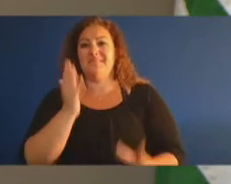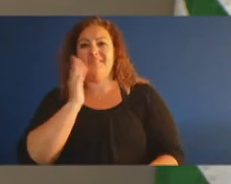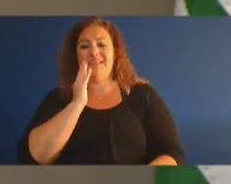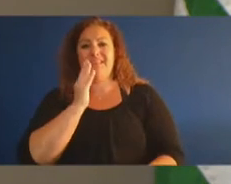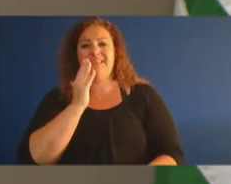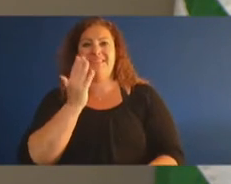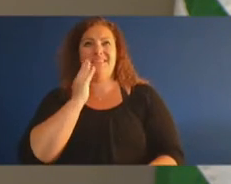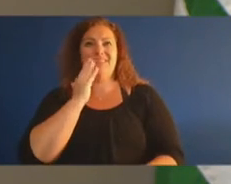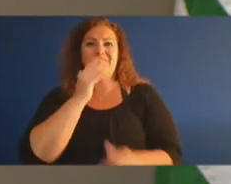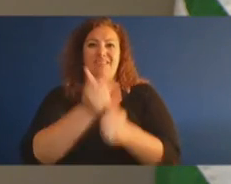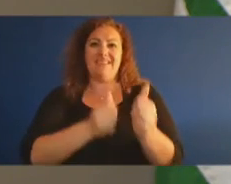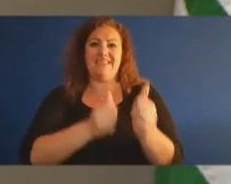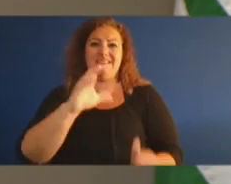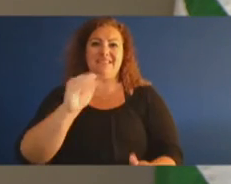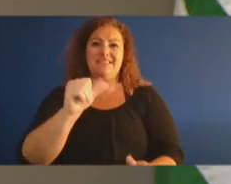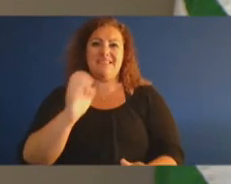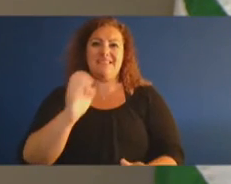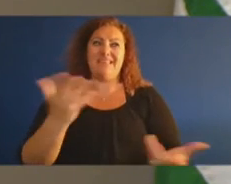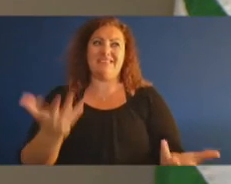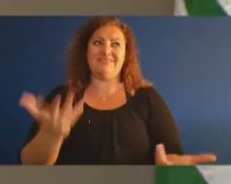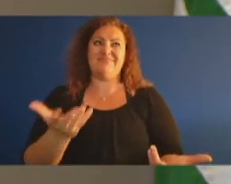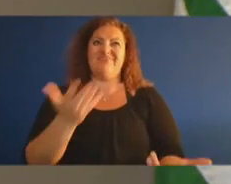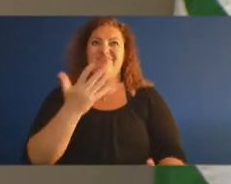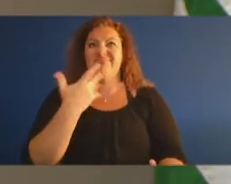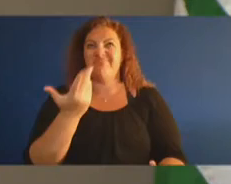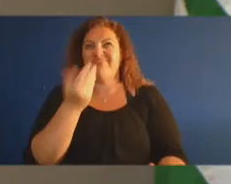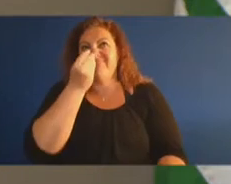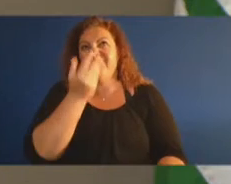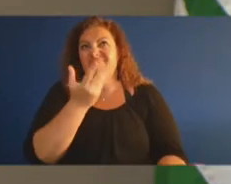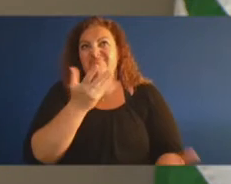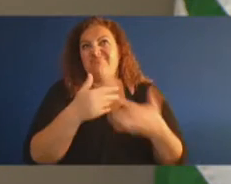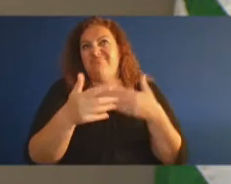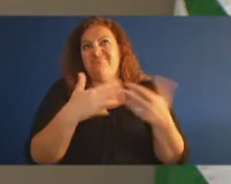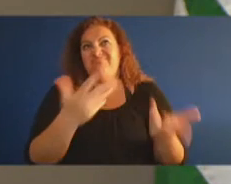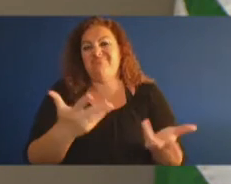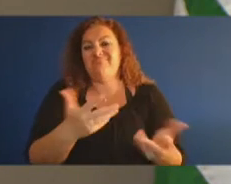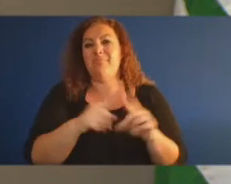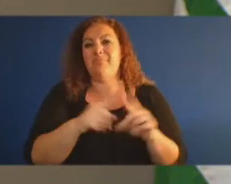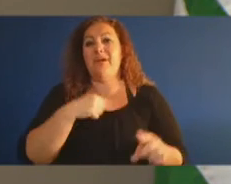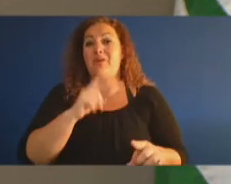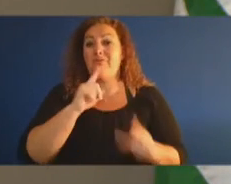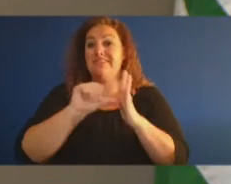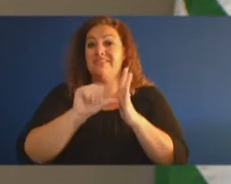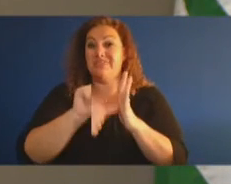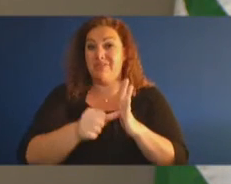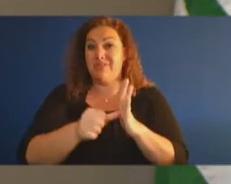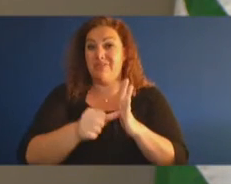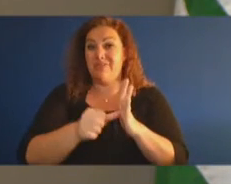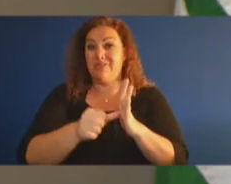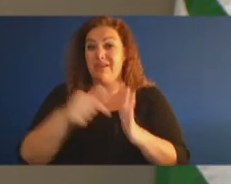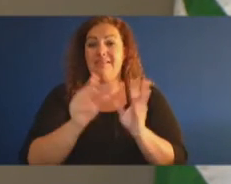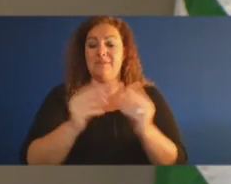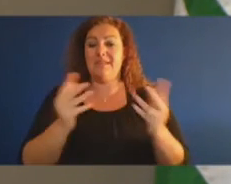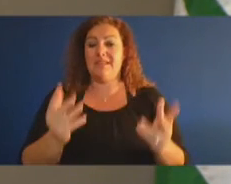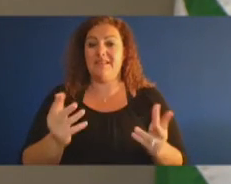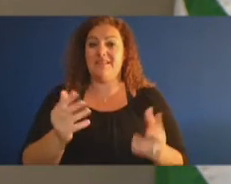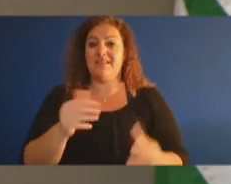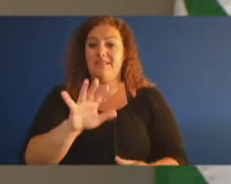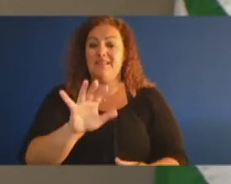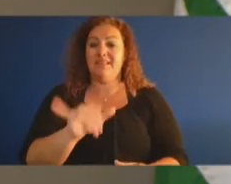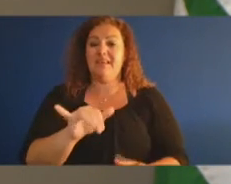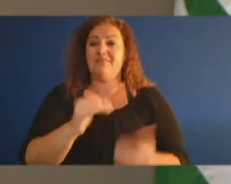case uh but but really the one thing I would like to stress is this meeting is not the time so I I I just hope we